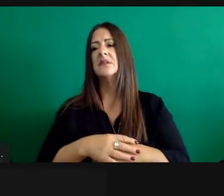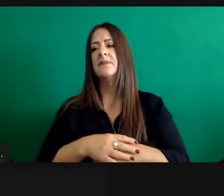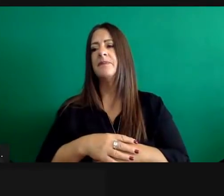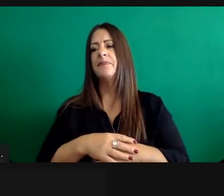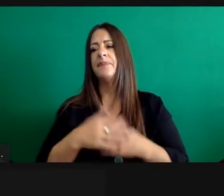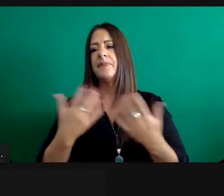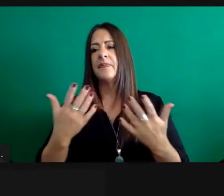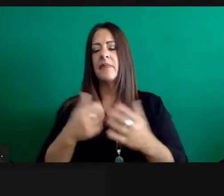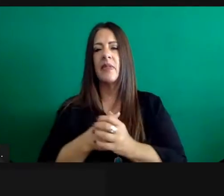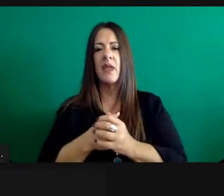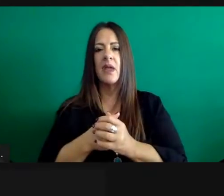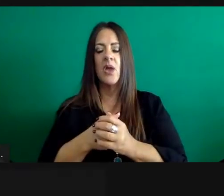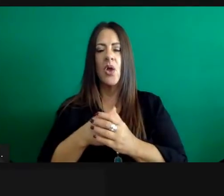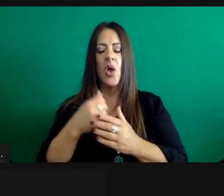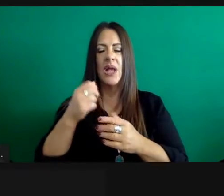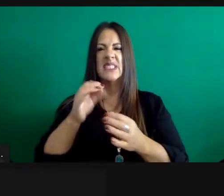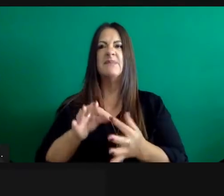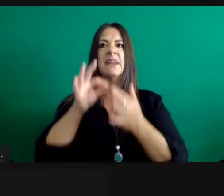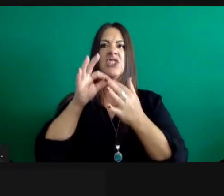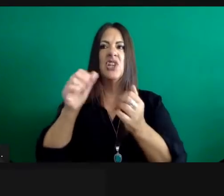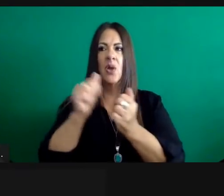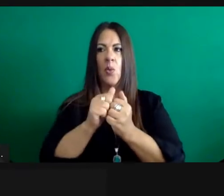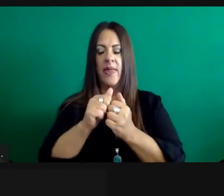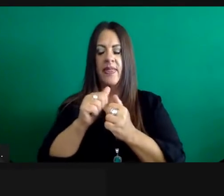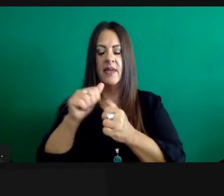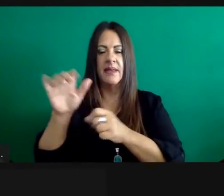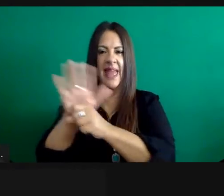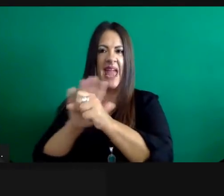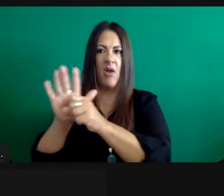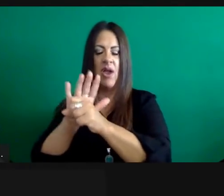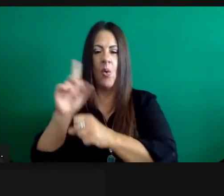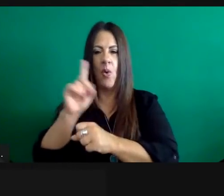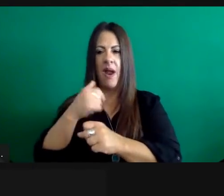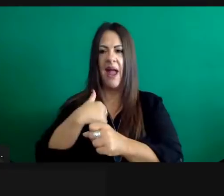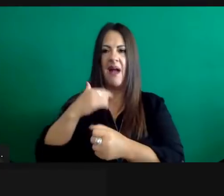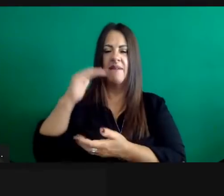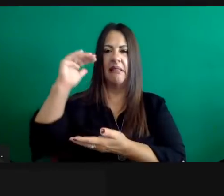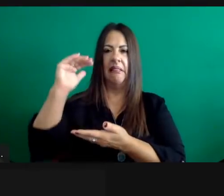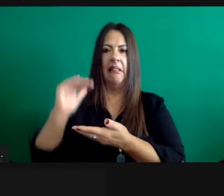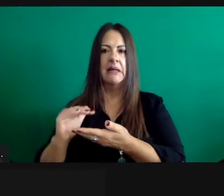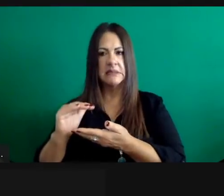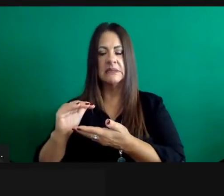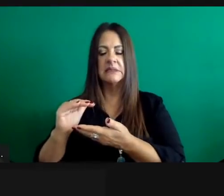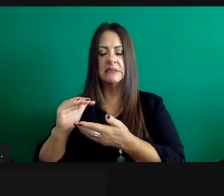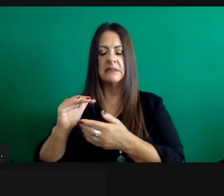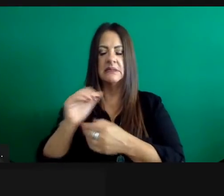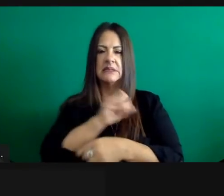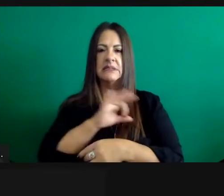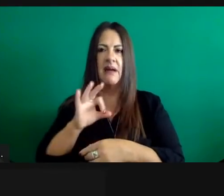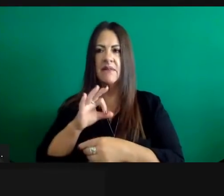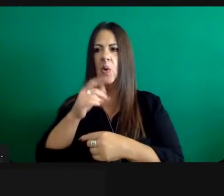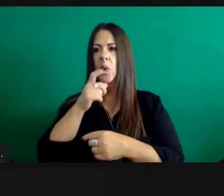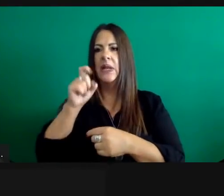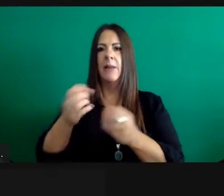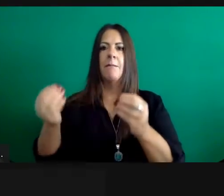available ICU capacity. So they are a clear target for additional staffing requests. And it